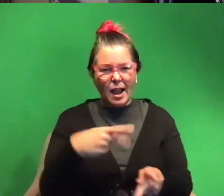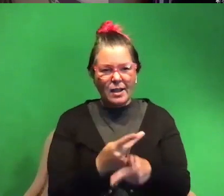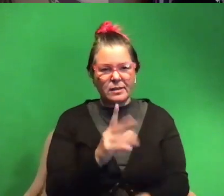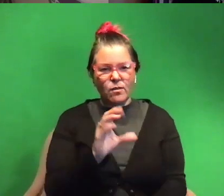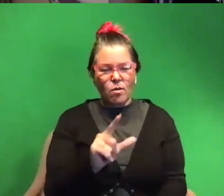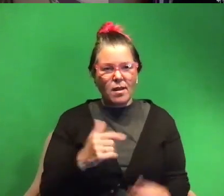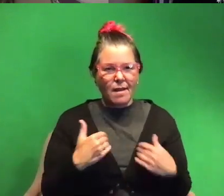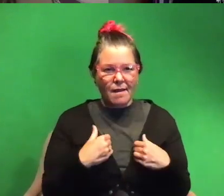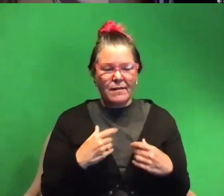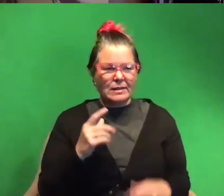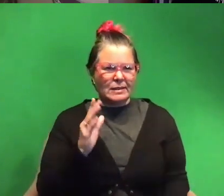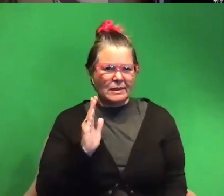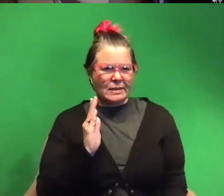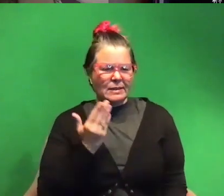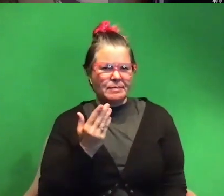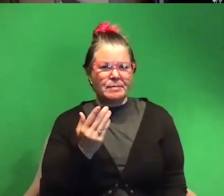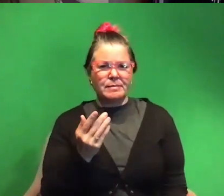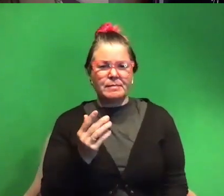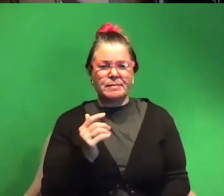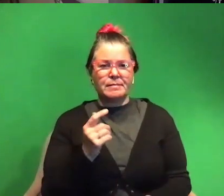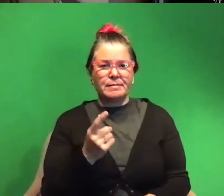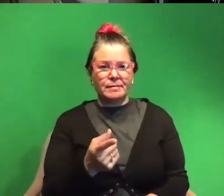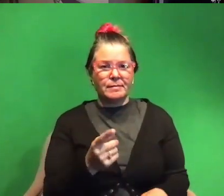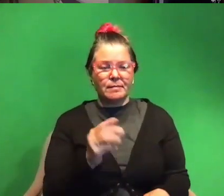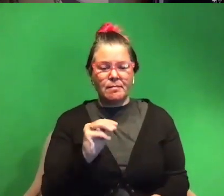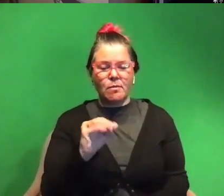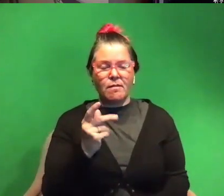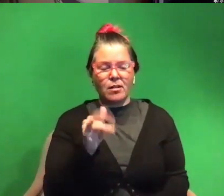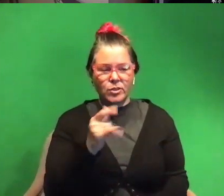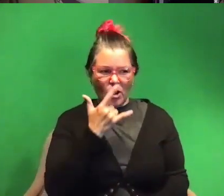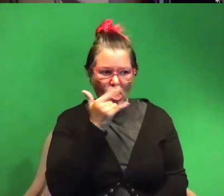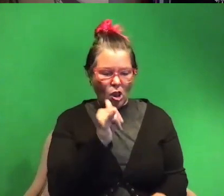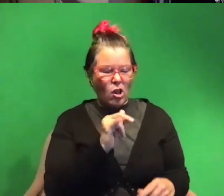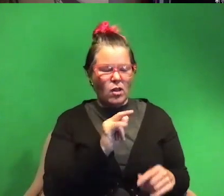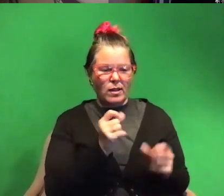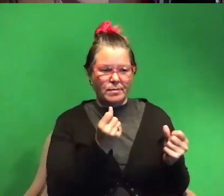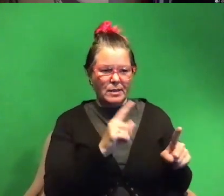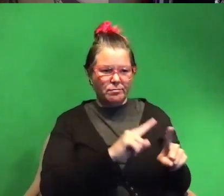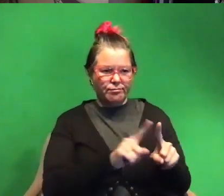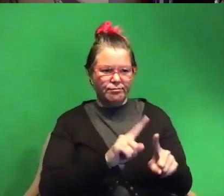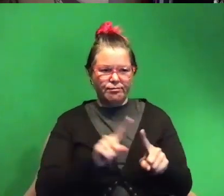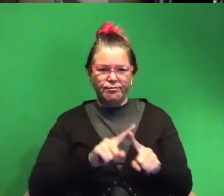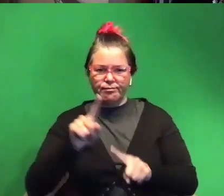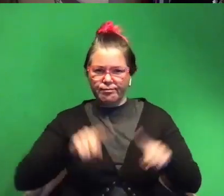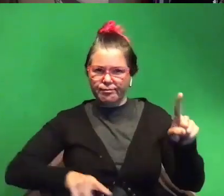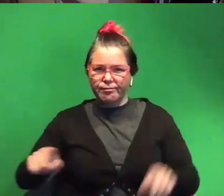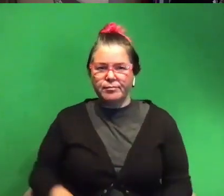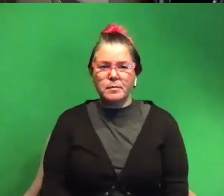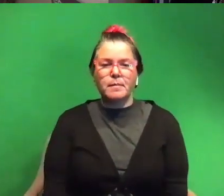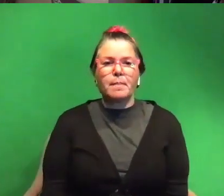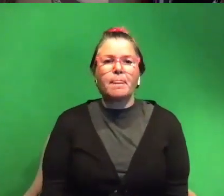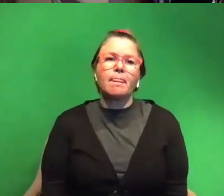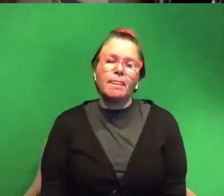are? Because it sounds like, just based on morphology, what they look like, there's a lot of variation. Yeah, so there